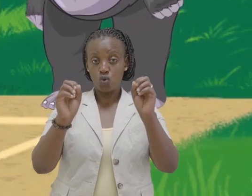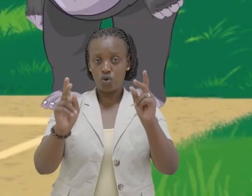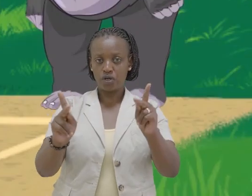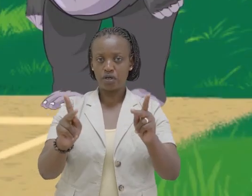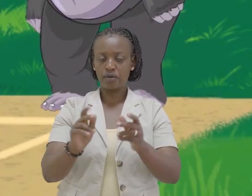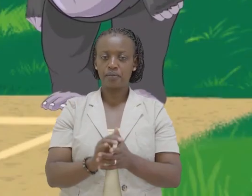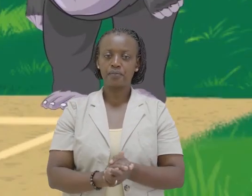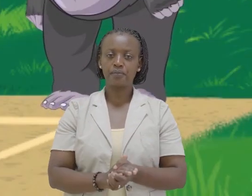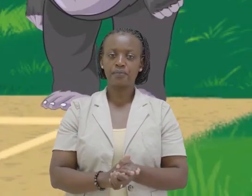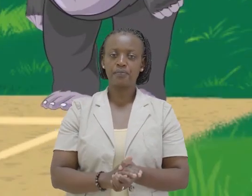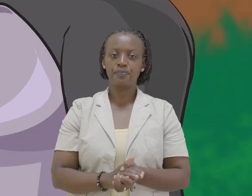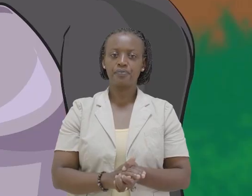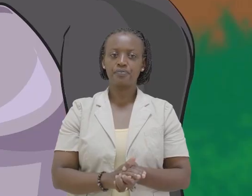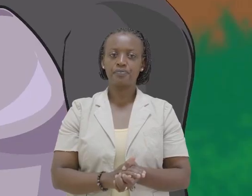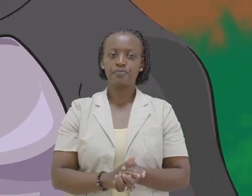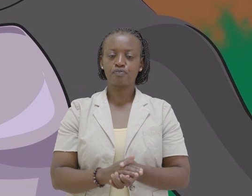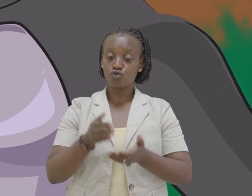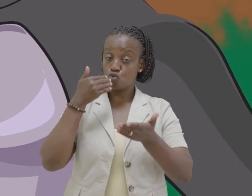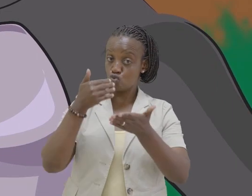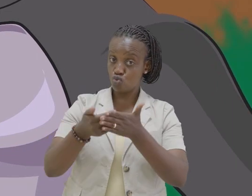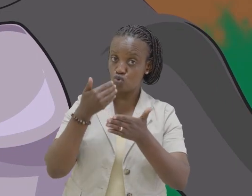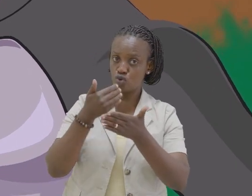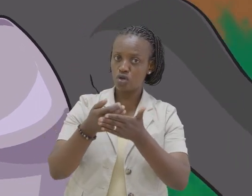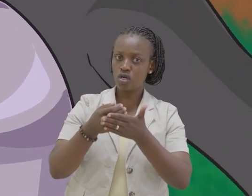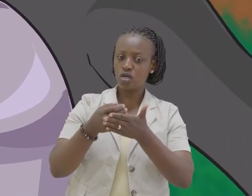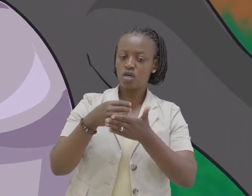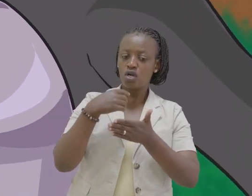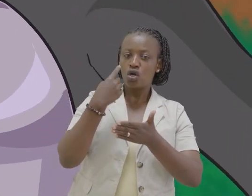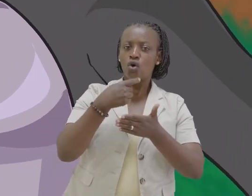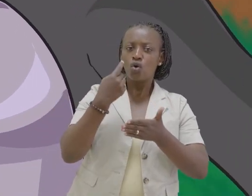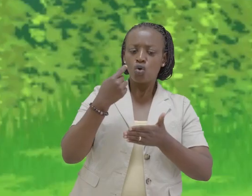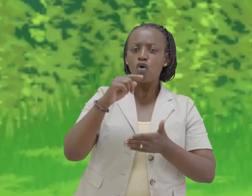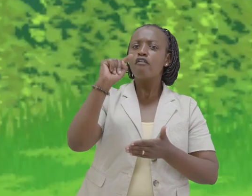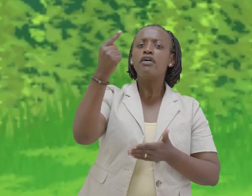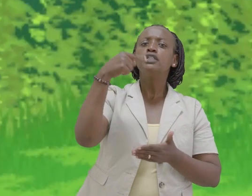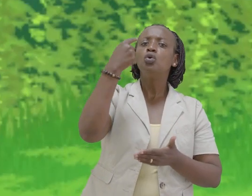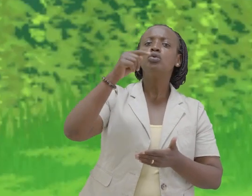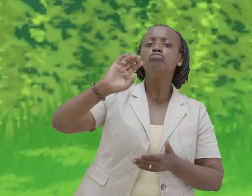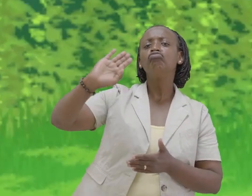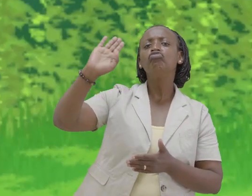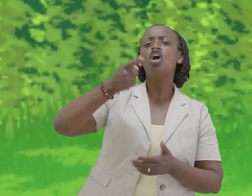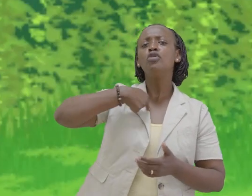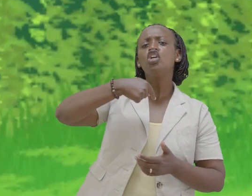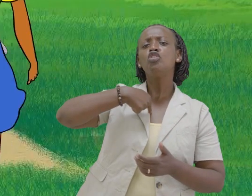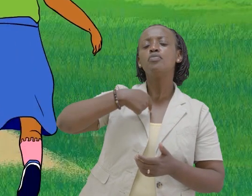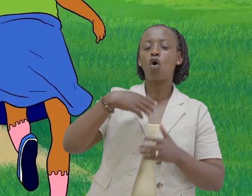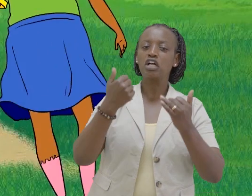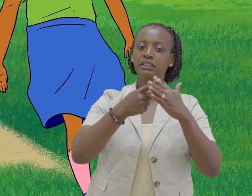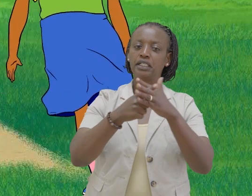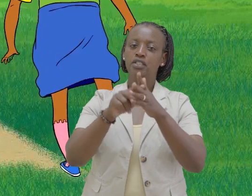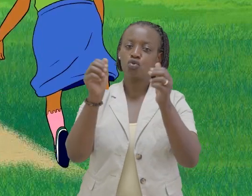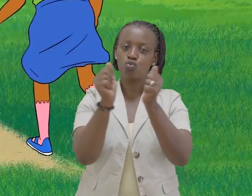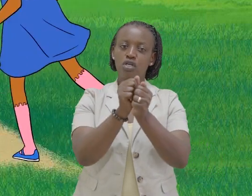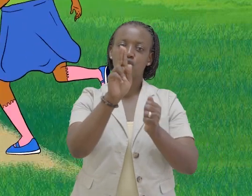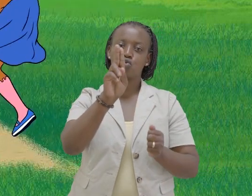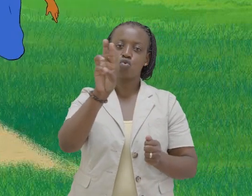Okay. Okay. Good. Who wants to go first? Me. Okay, let's start